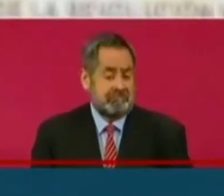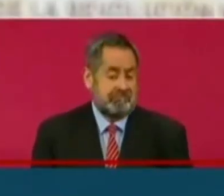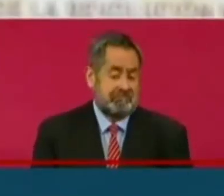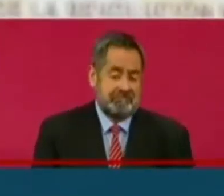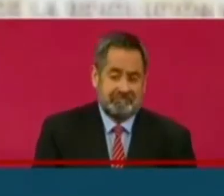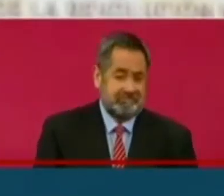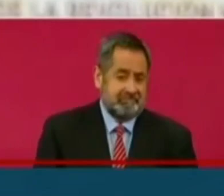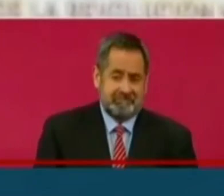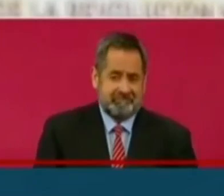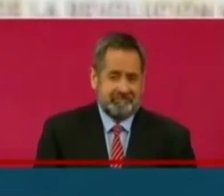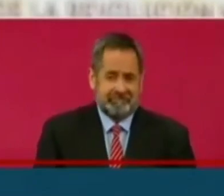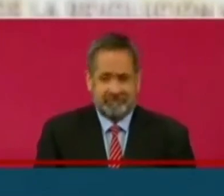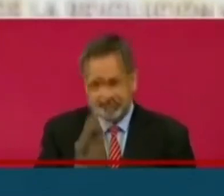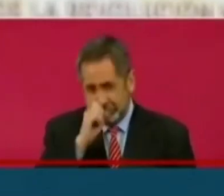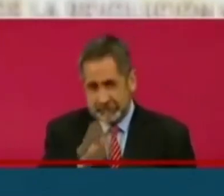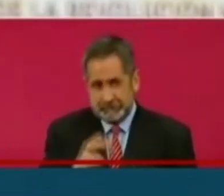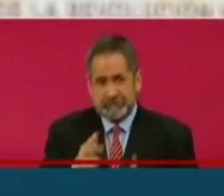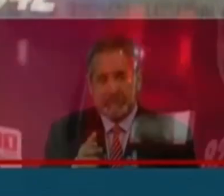group.